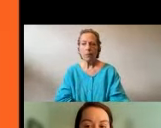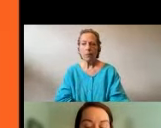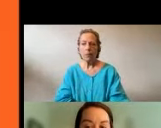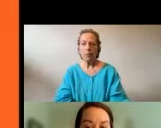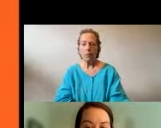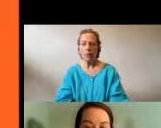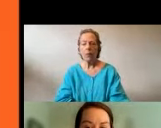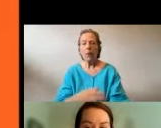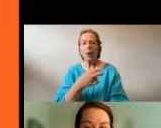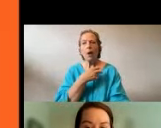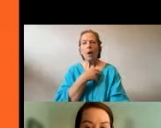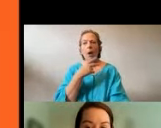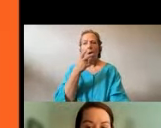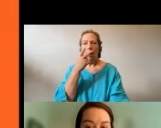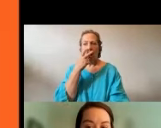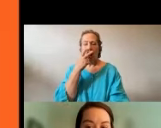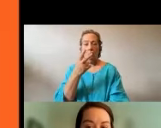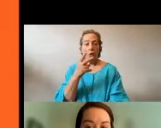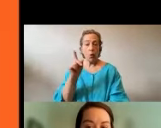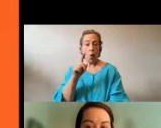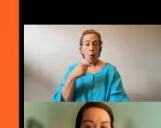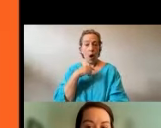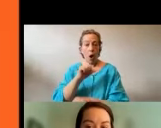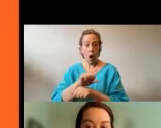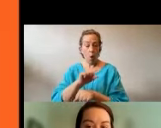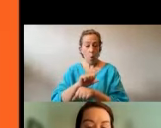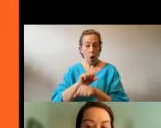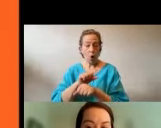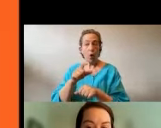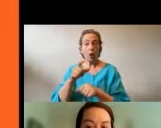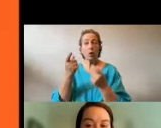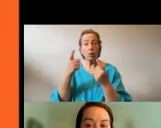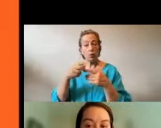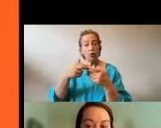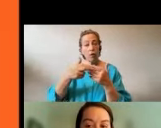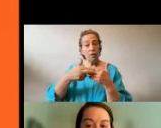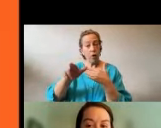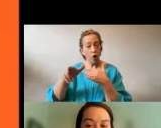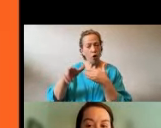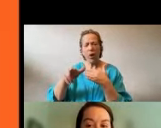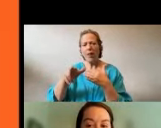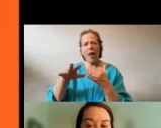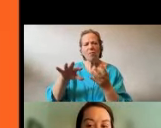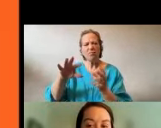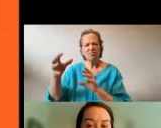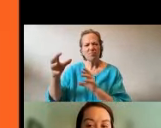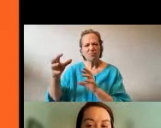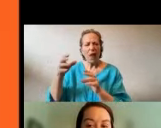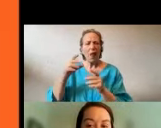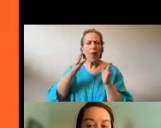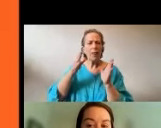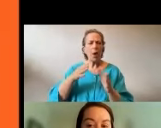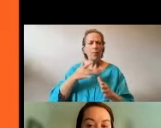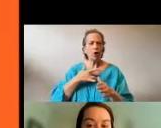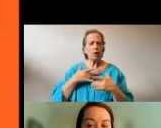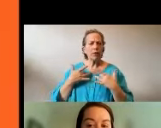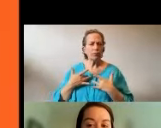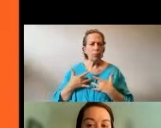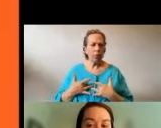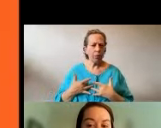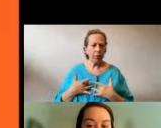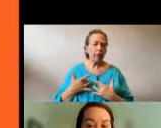legal partnership with the site that I was at, where a provider would make a referral and it wouldn't work out for another reason, and they would feel disheartened and may feel, why should I